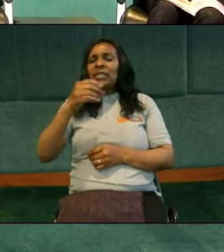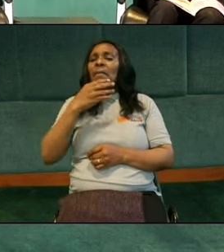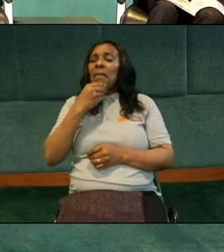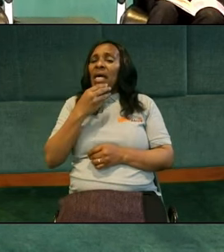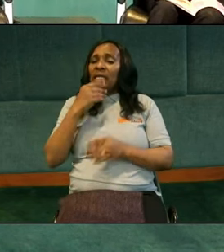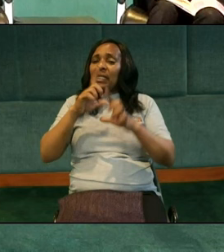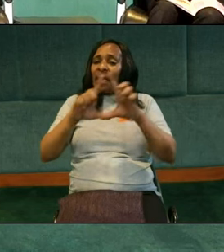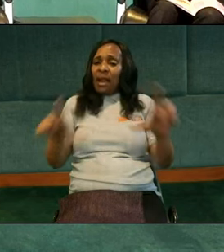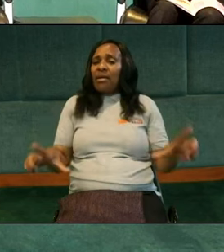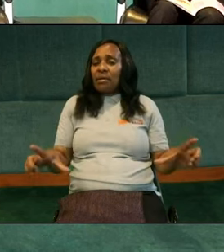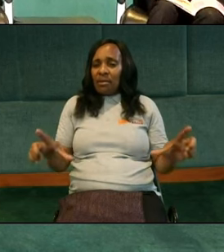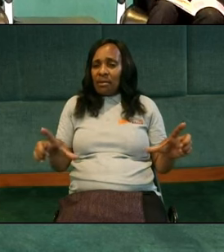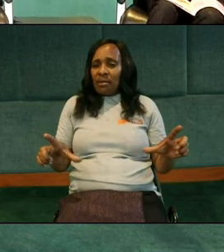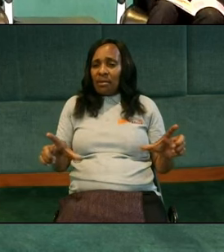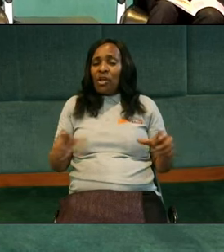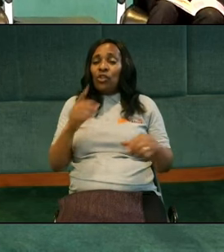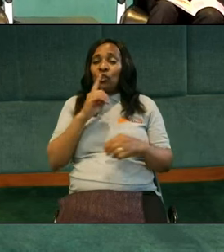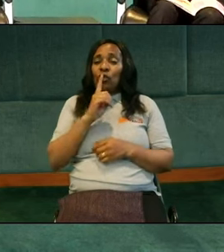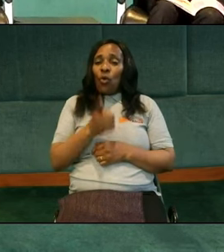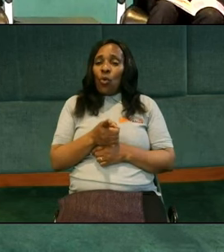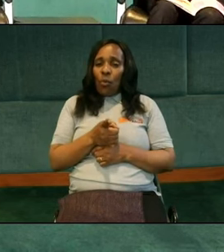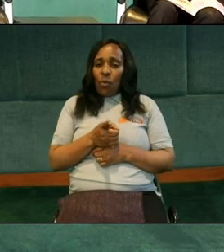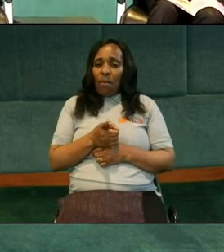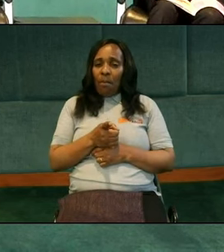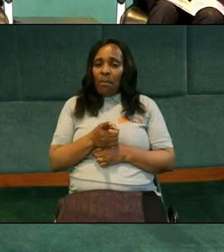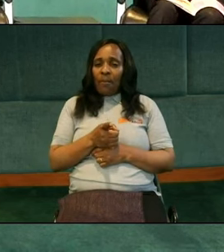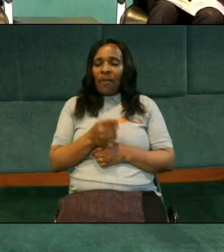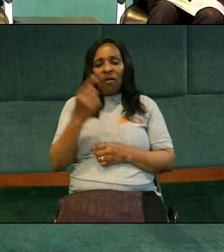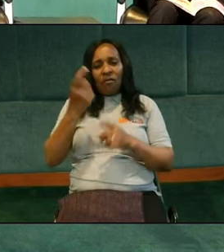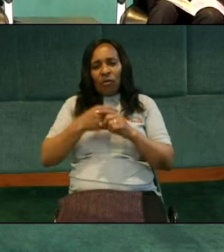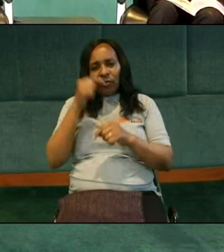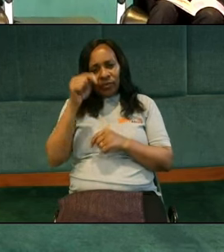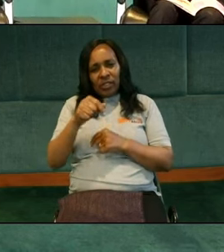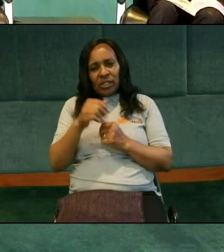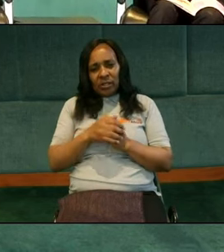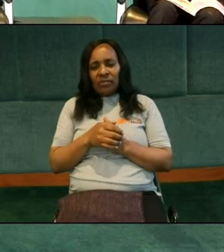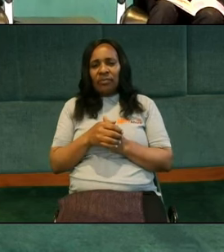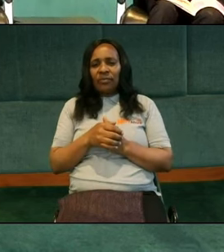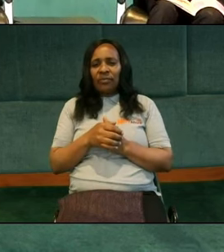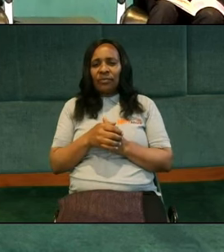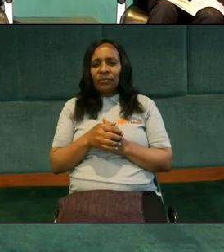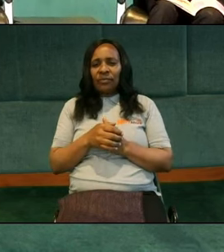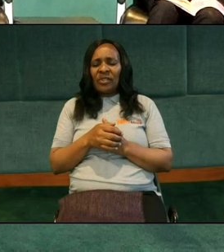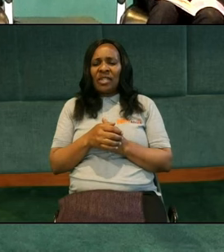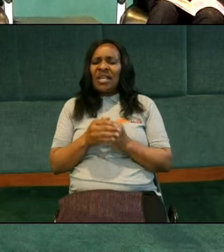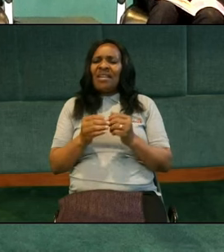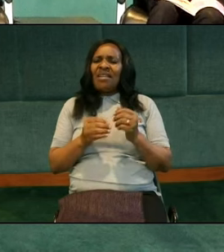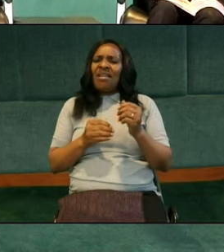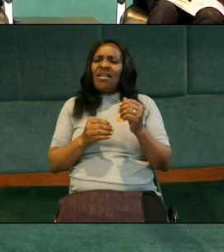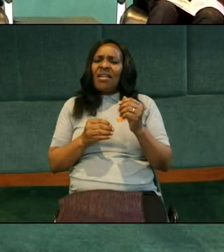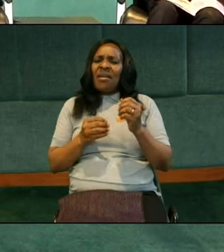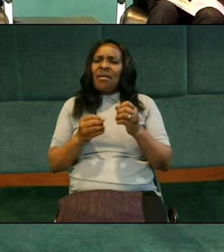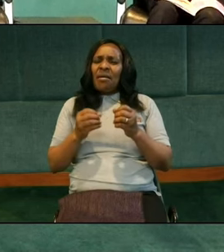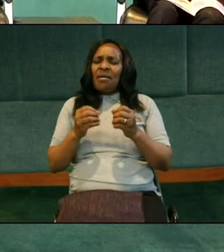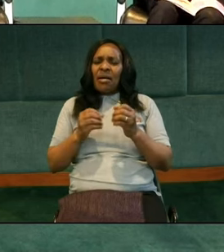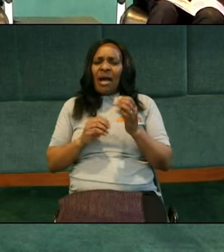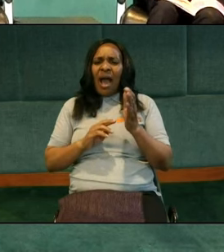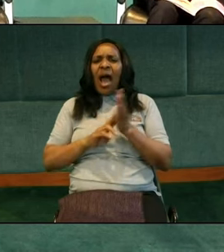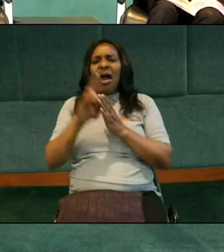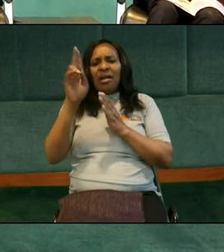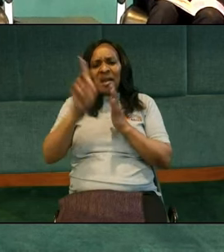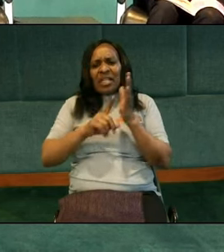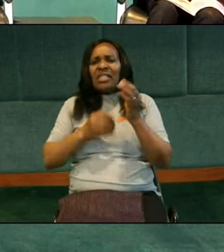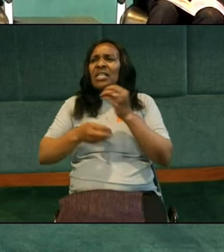who ever lived. And so from this, instead of giving God the glory